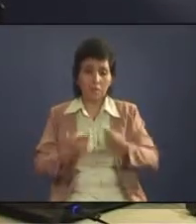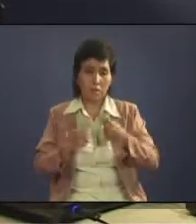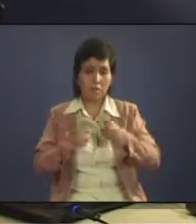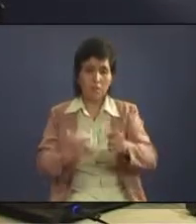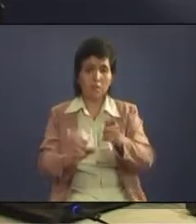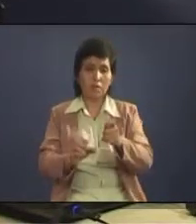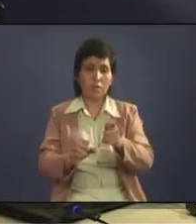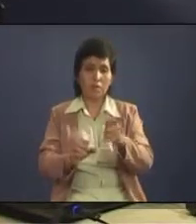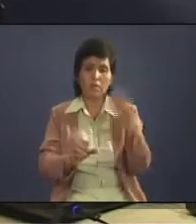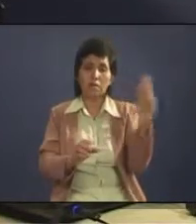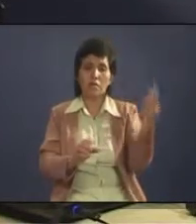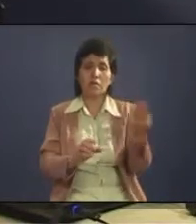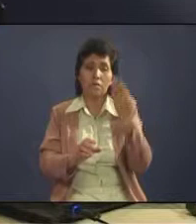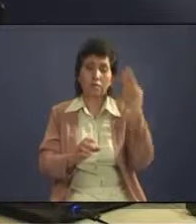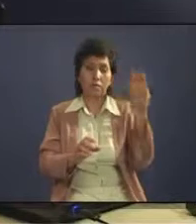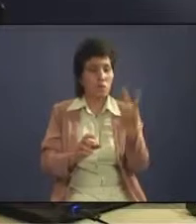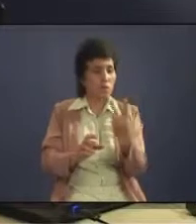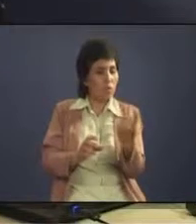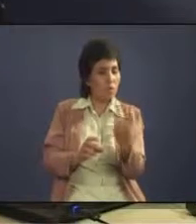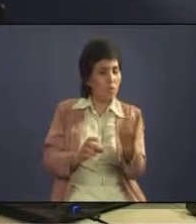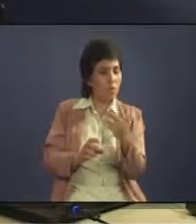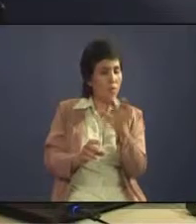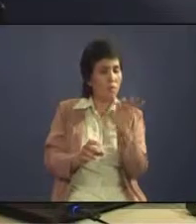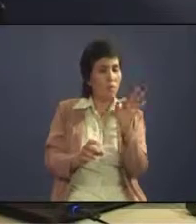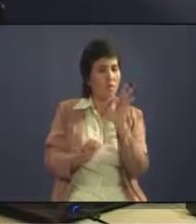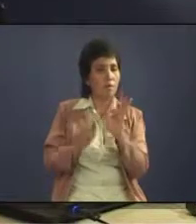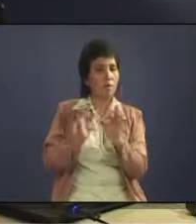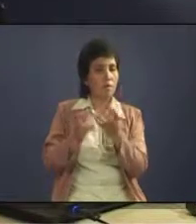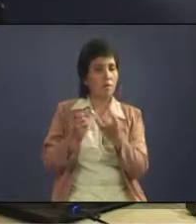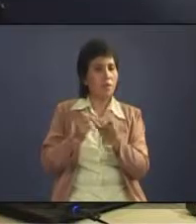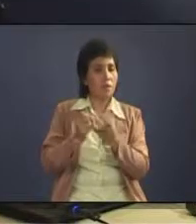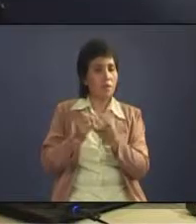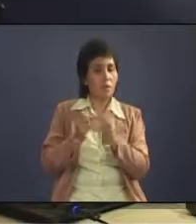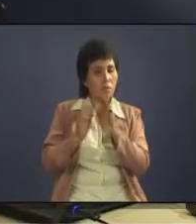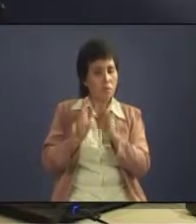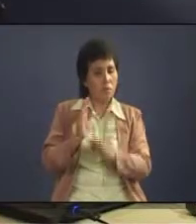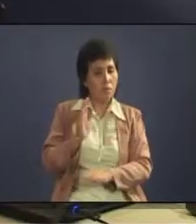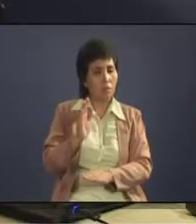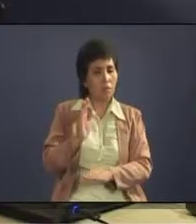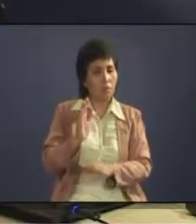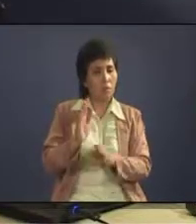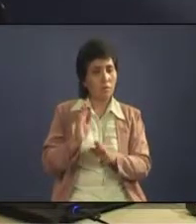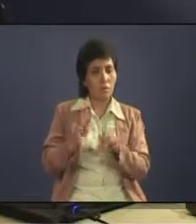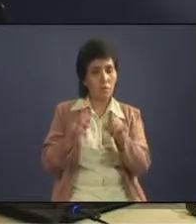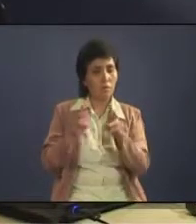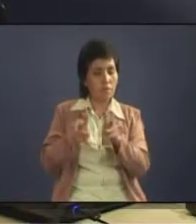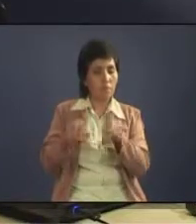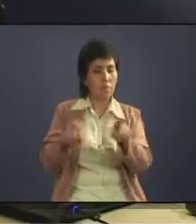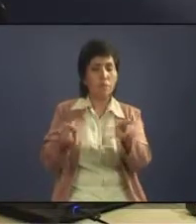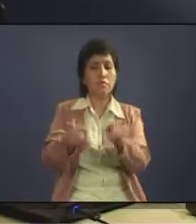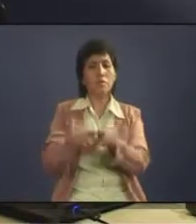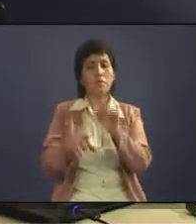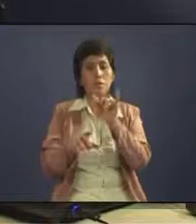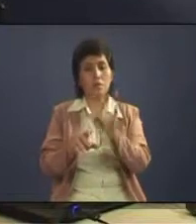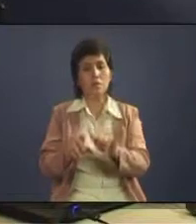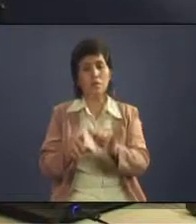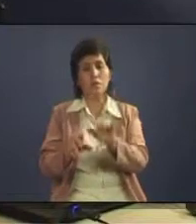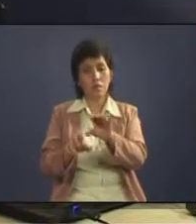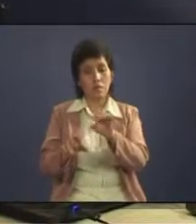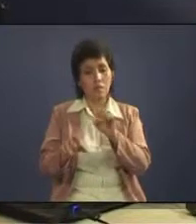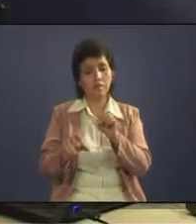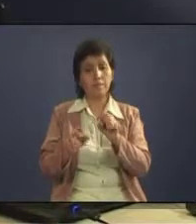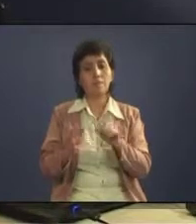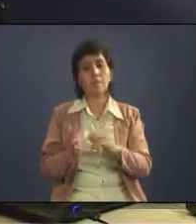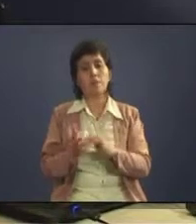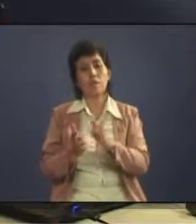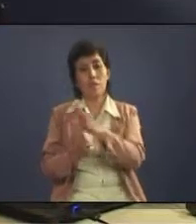them. If you want them to reduce their stereotypes, you can have a common goal in them, okay? And trying